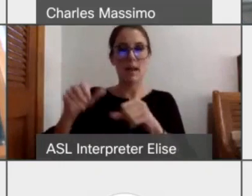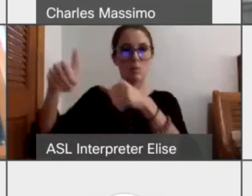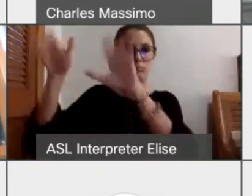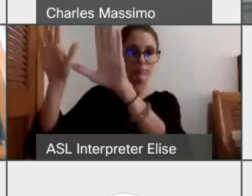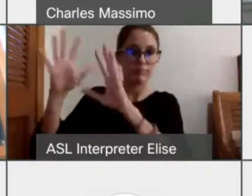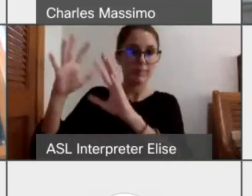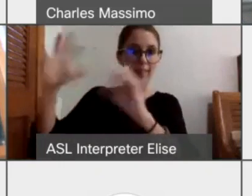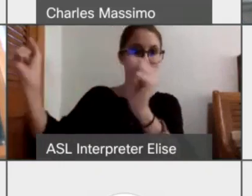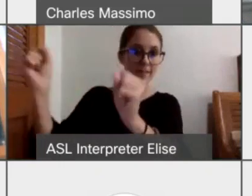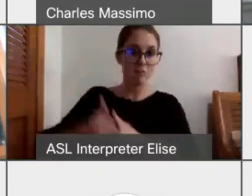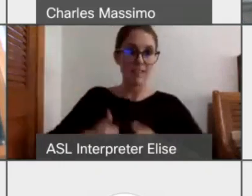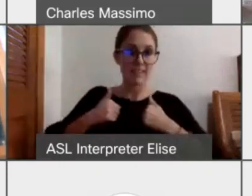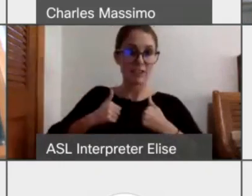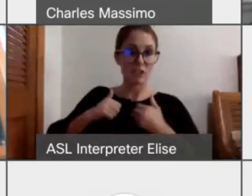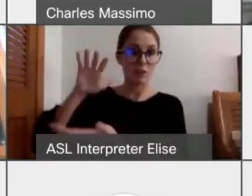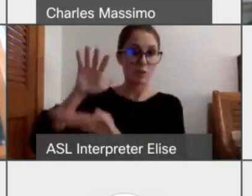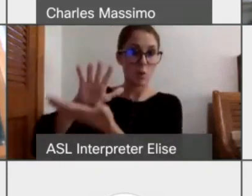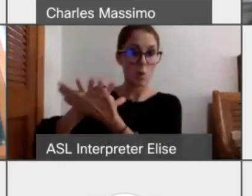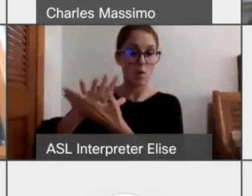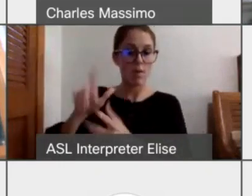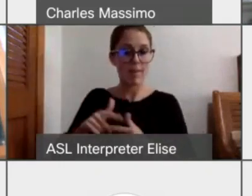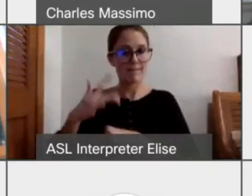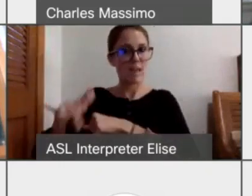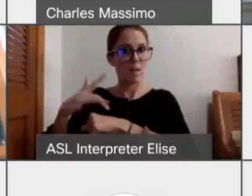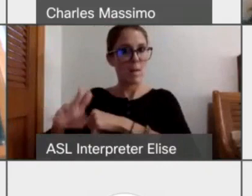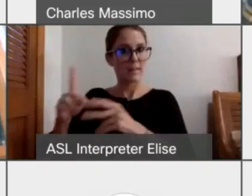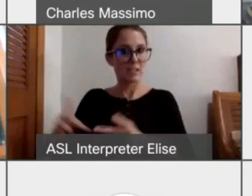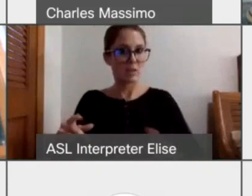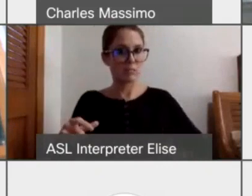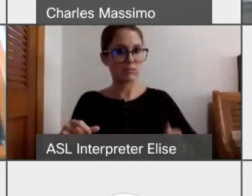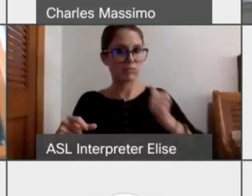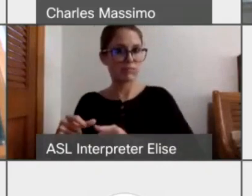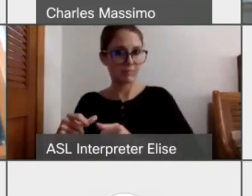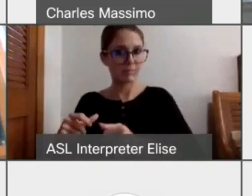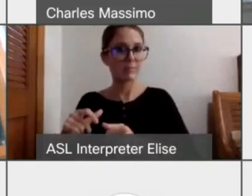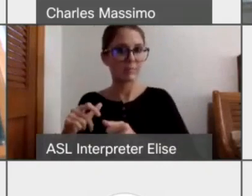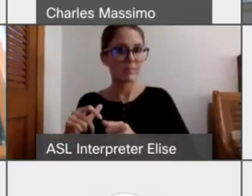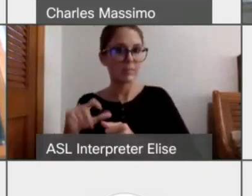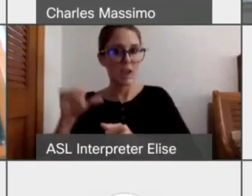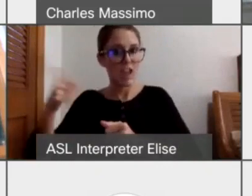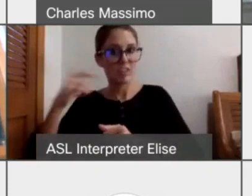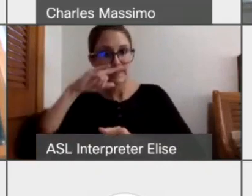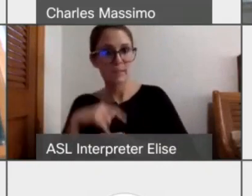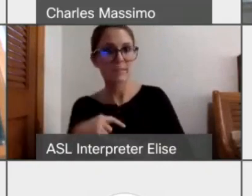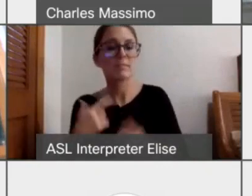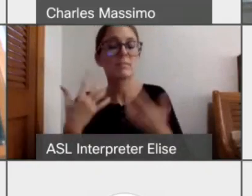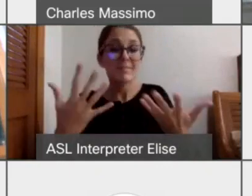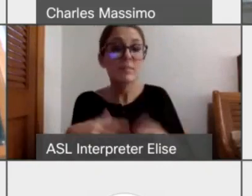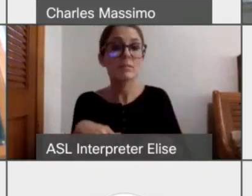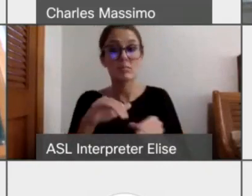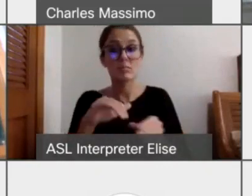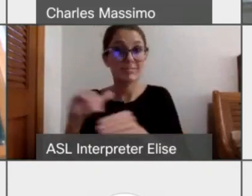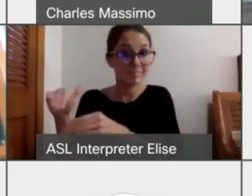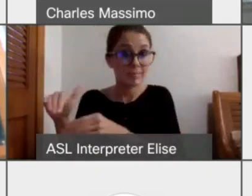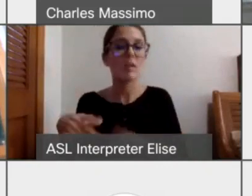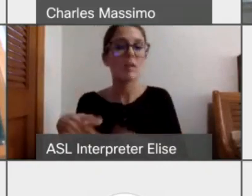residential facilities and then those open up those spots. But besides that, there's still not enough